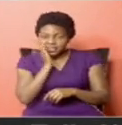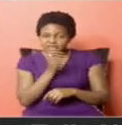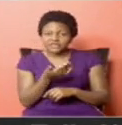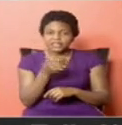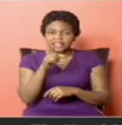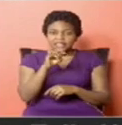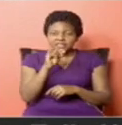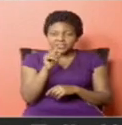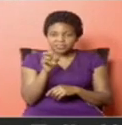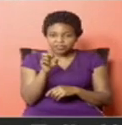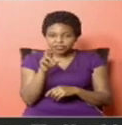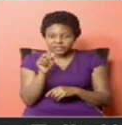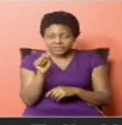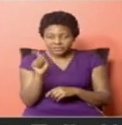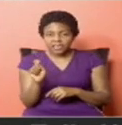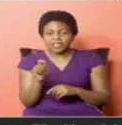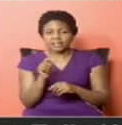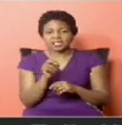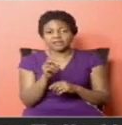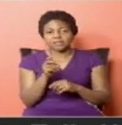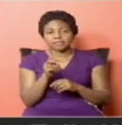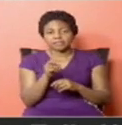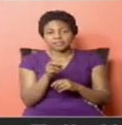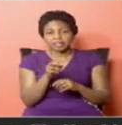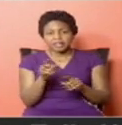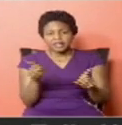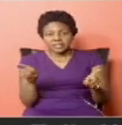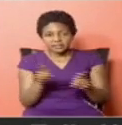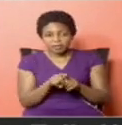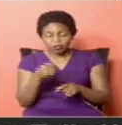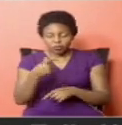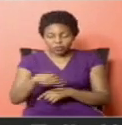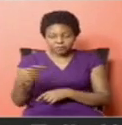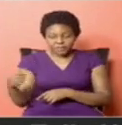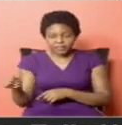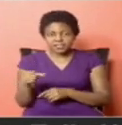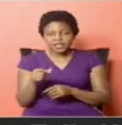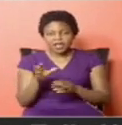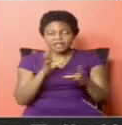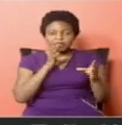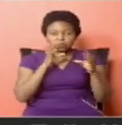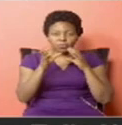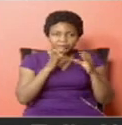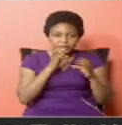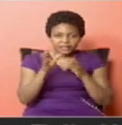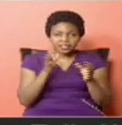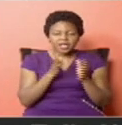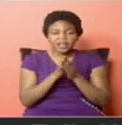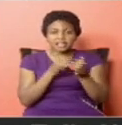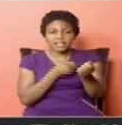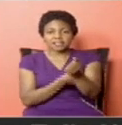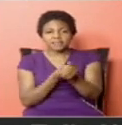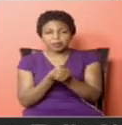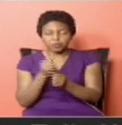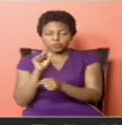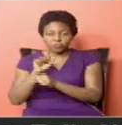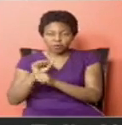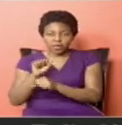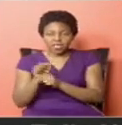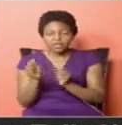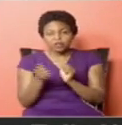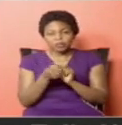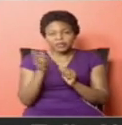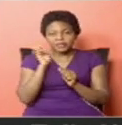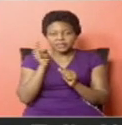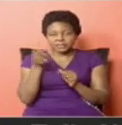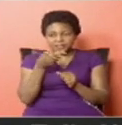literature at the University of Cambridge and later qualified as a communicator and support worker with the deaf